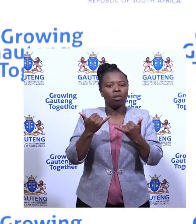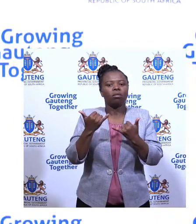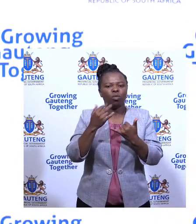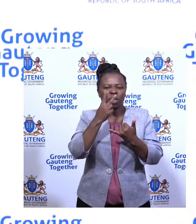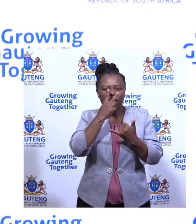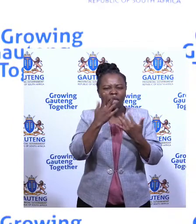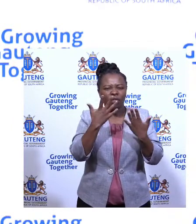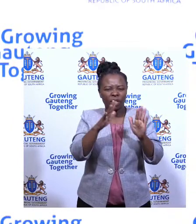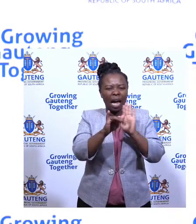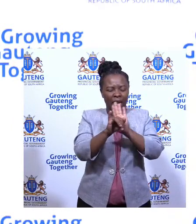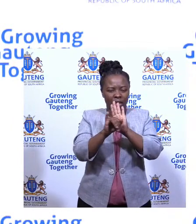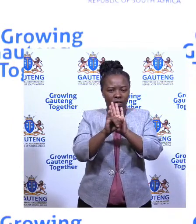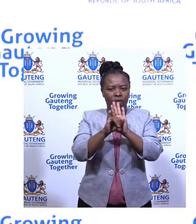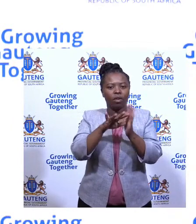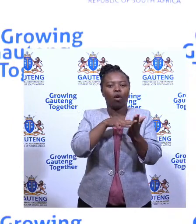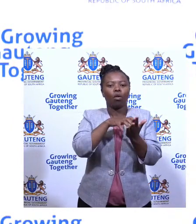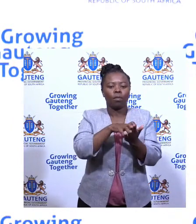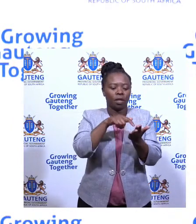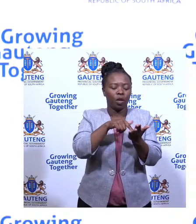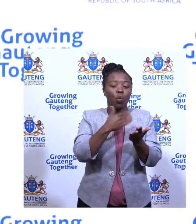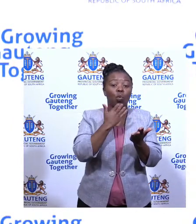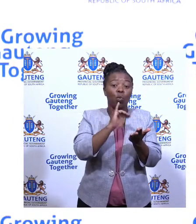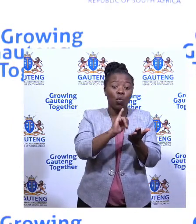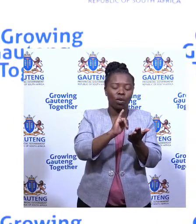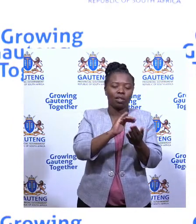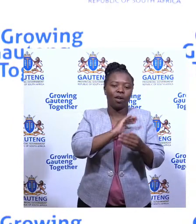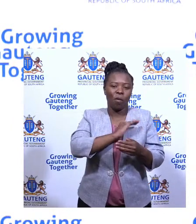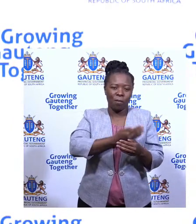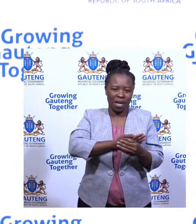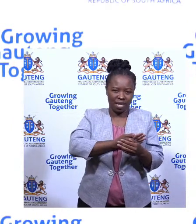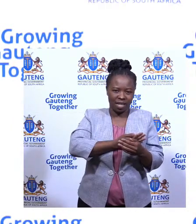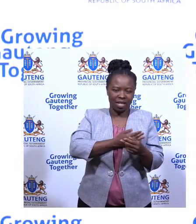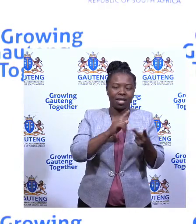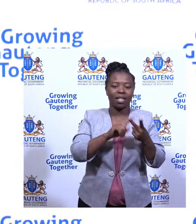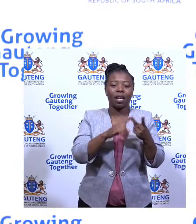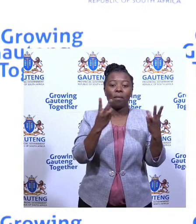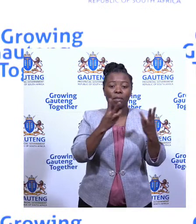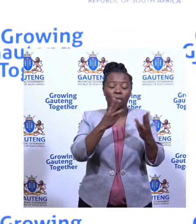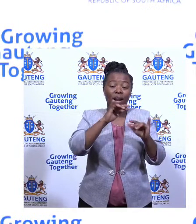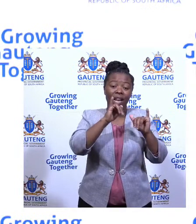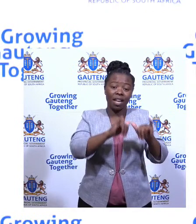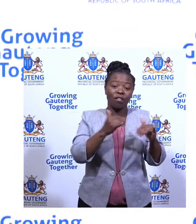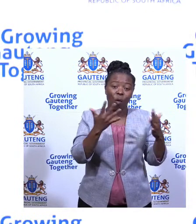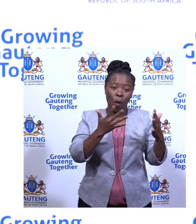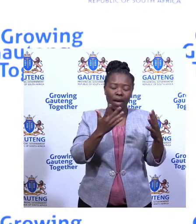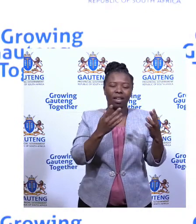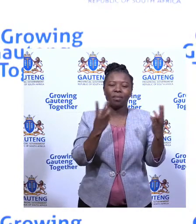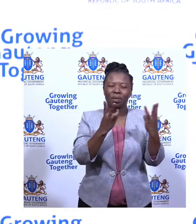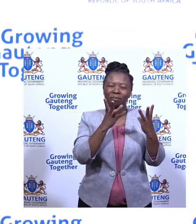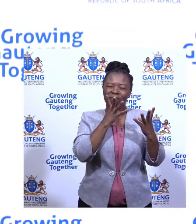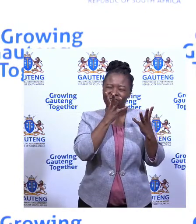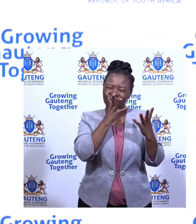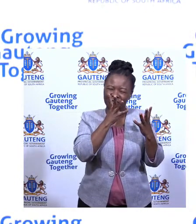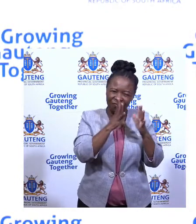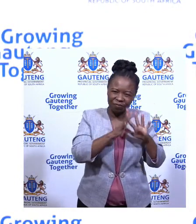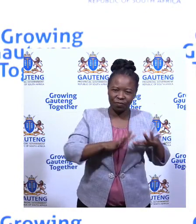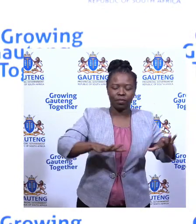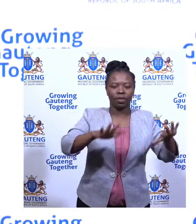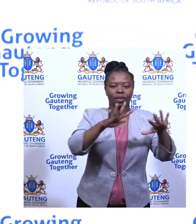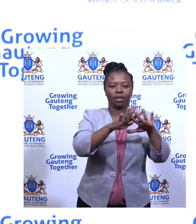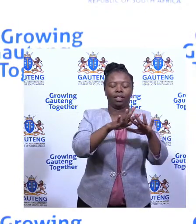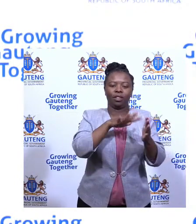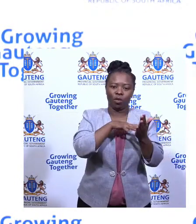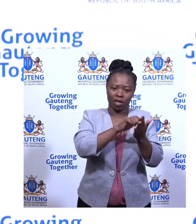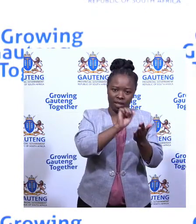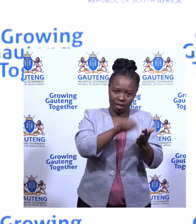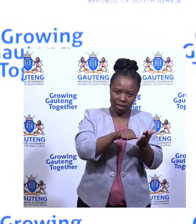vulnerable people. It includes women, it includes people living in high-density areas, informal areas that have a high vulnerability index, so they're least